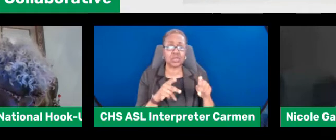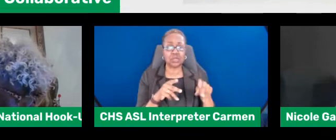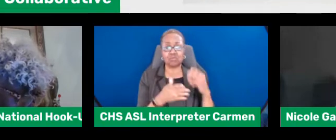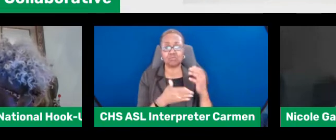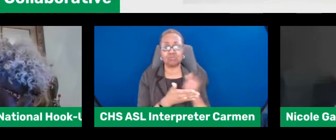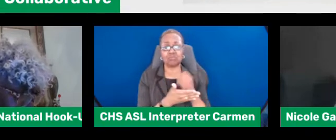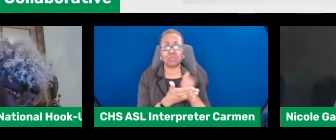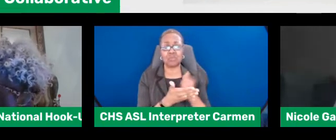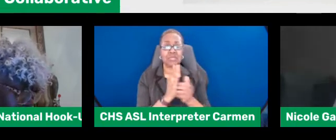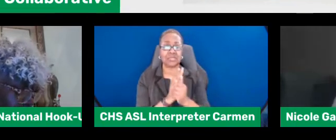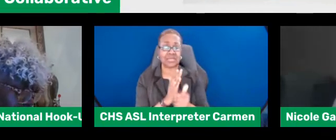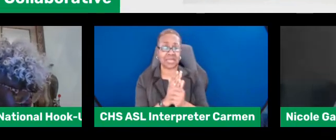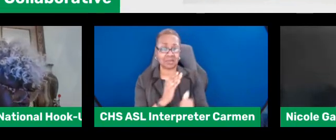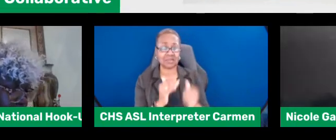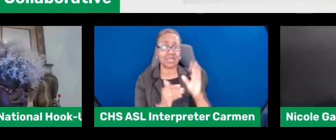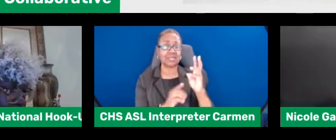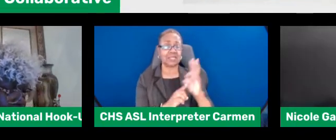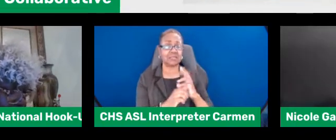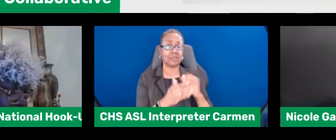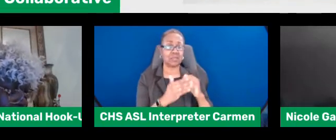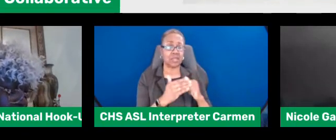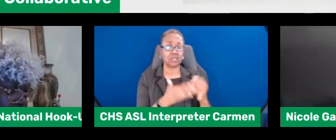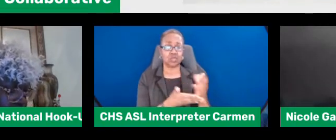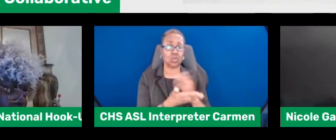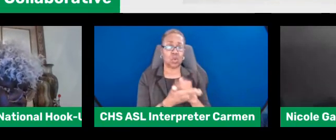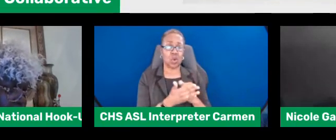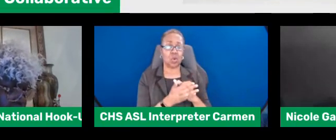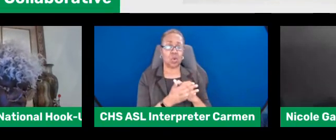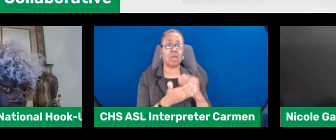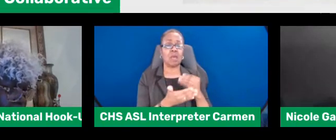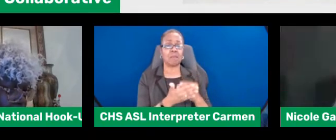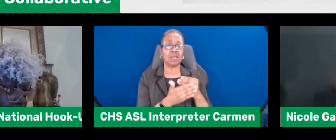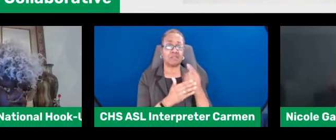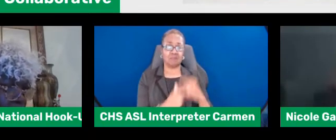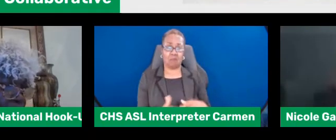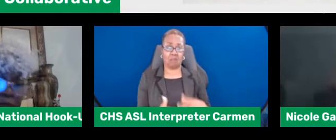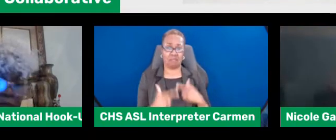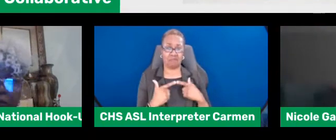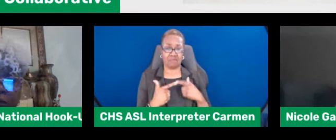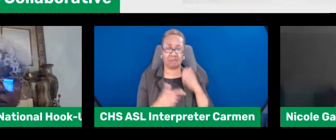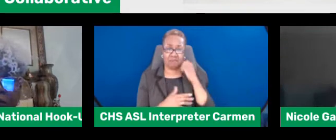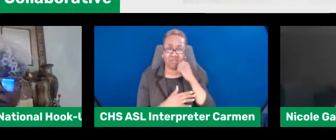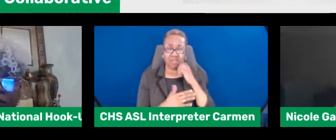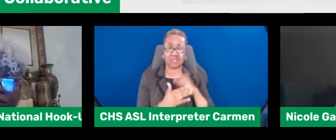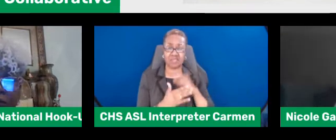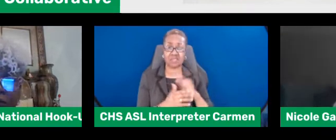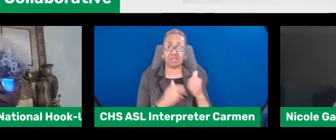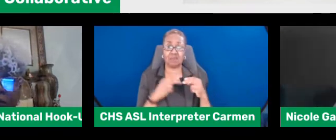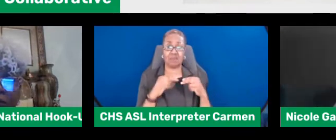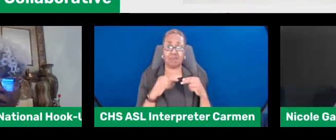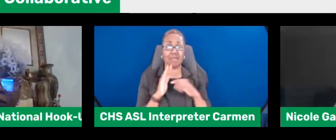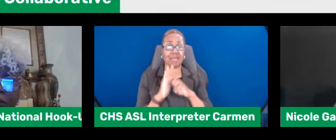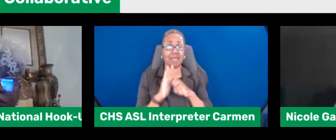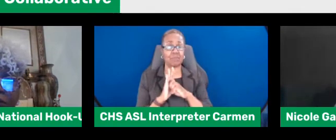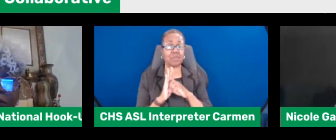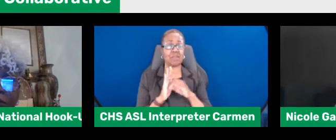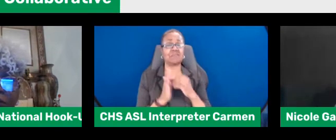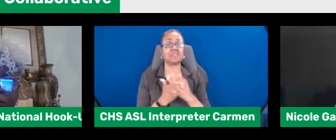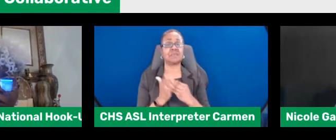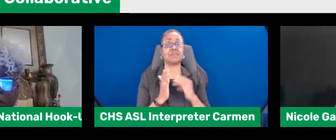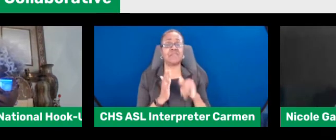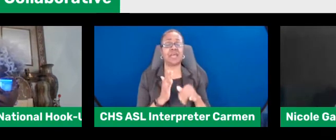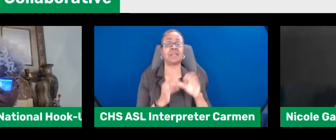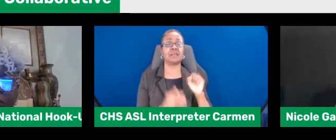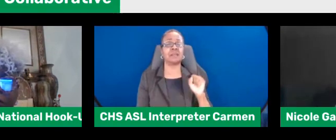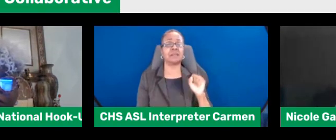less to earn some livable wage. This is just another example of some of that SNAP